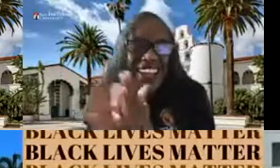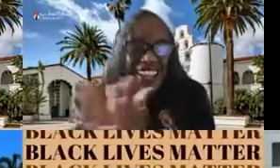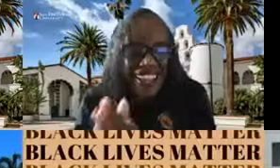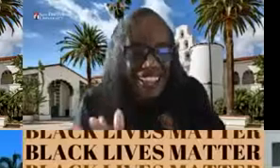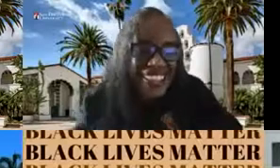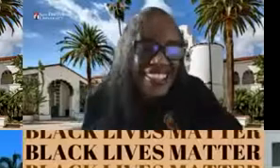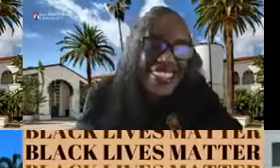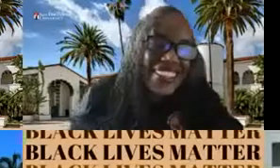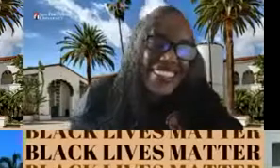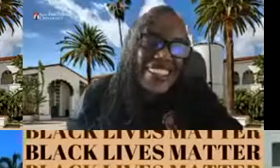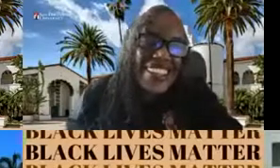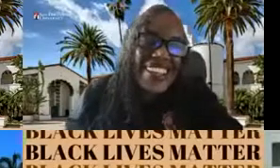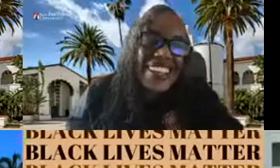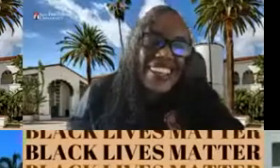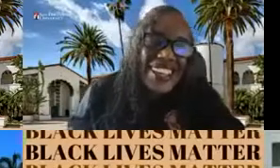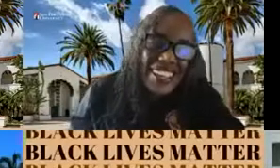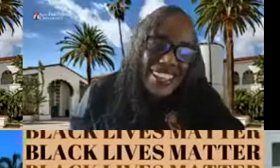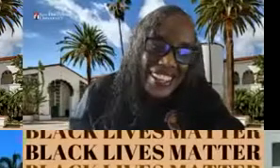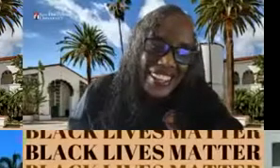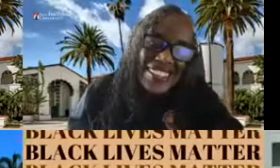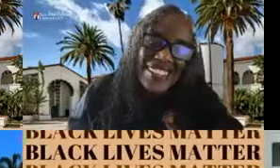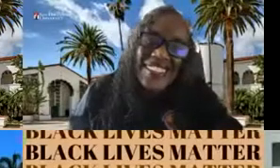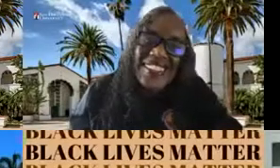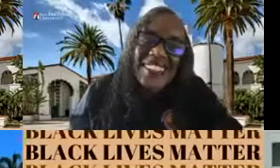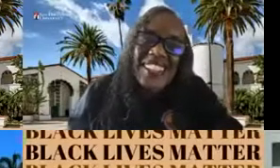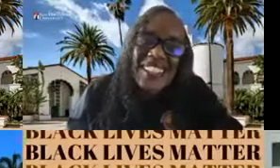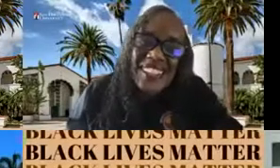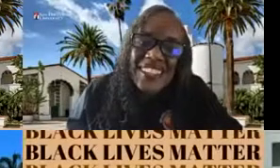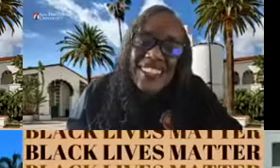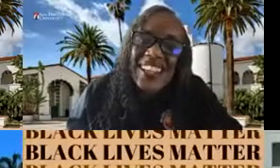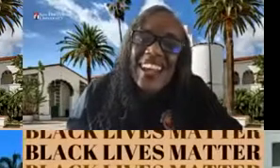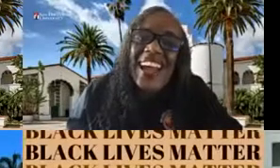that. So I look forward to seeing all of you guys next year.